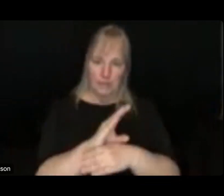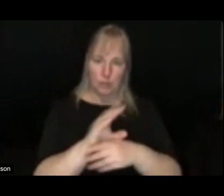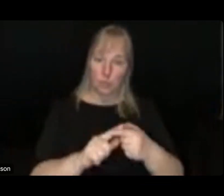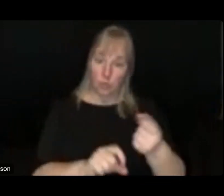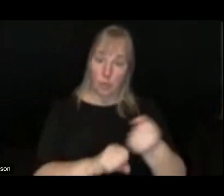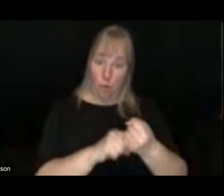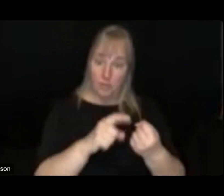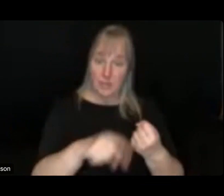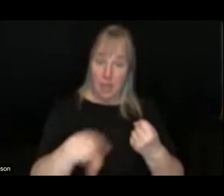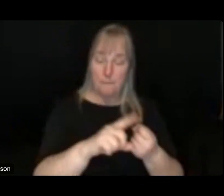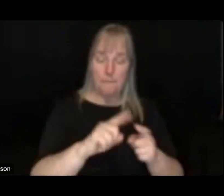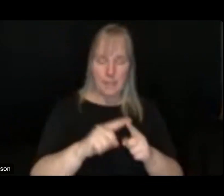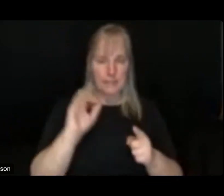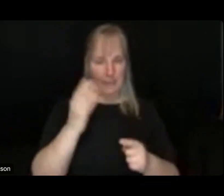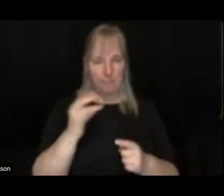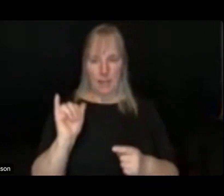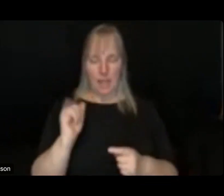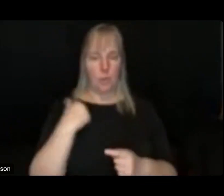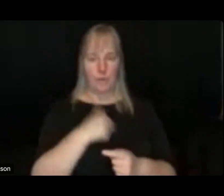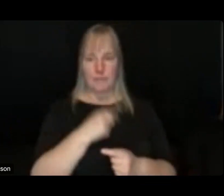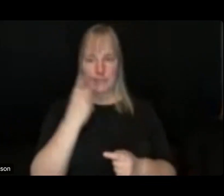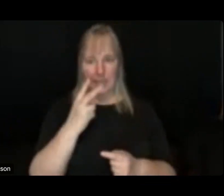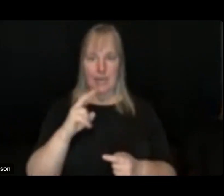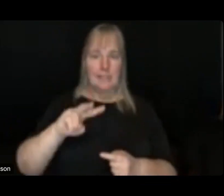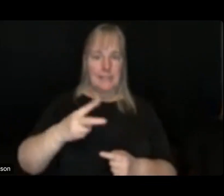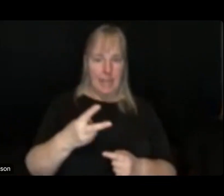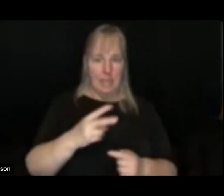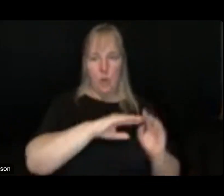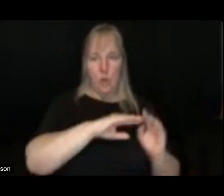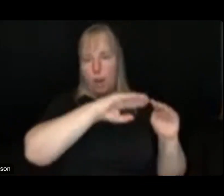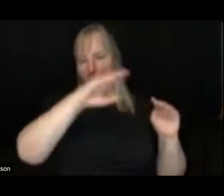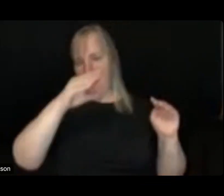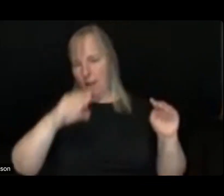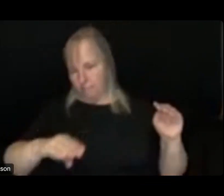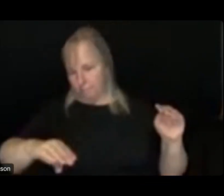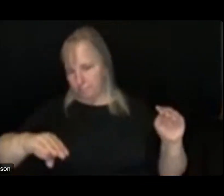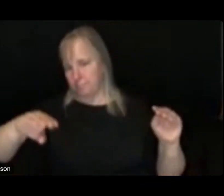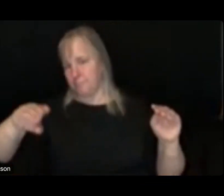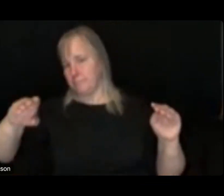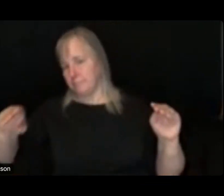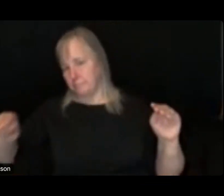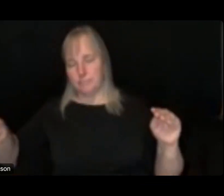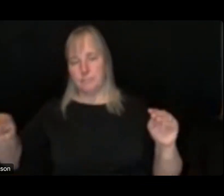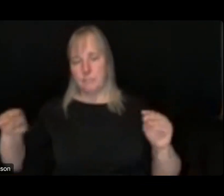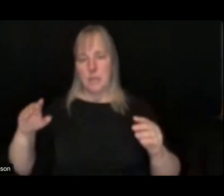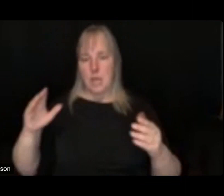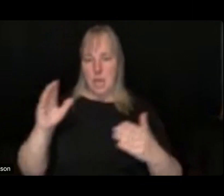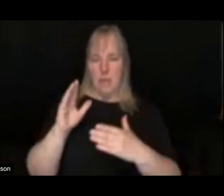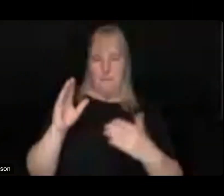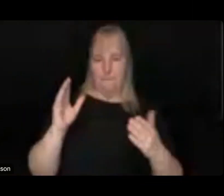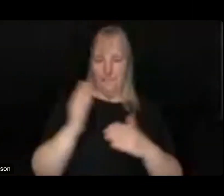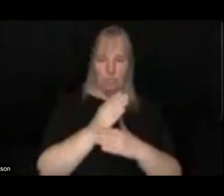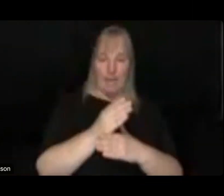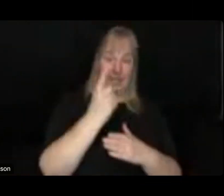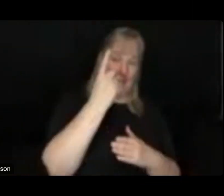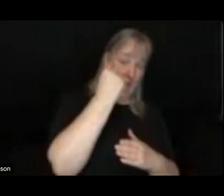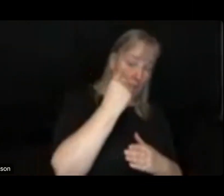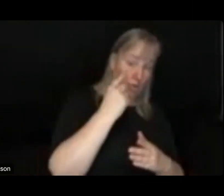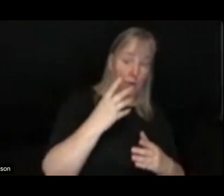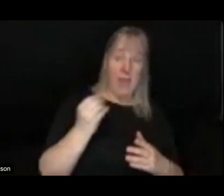we've seen a real kind of second wave of an economic downturn between last year and here at the beginning of this